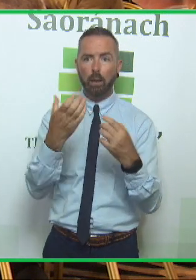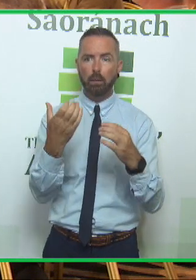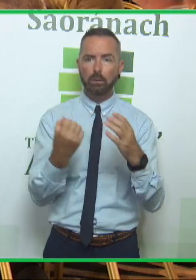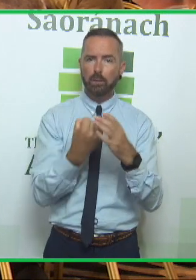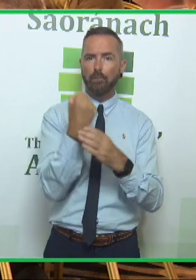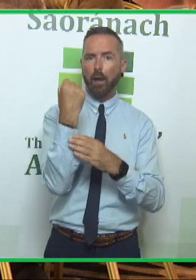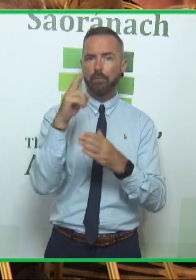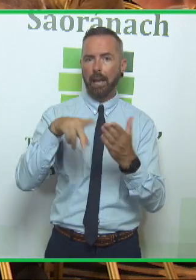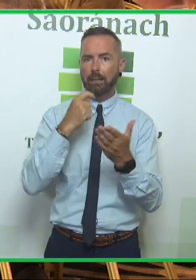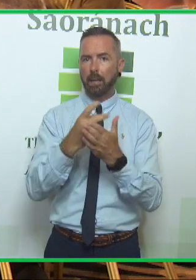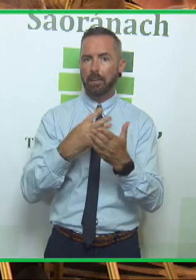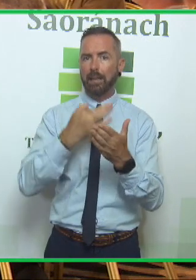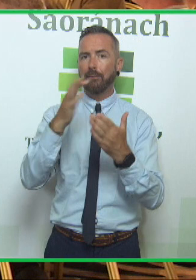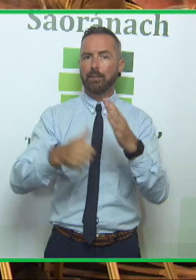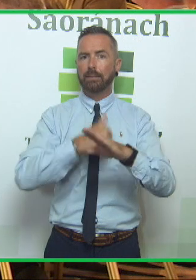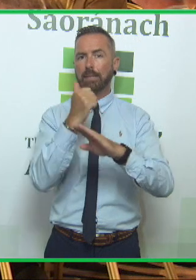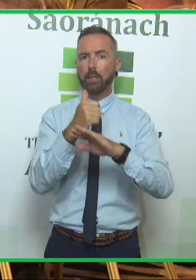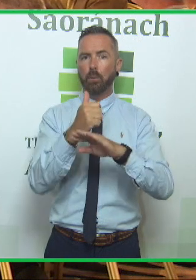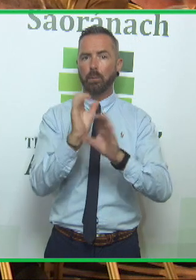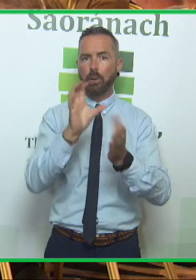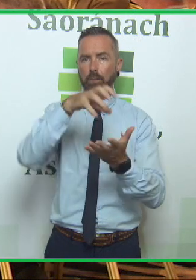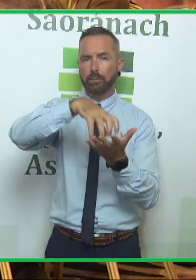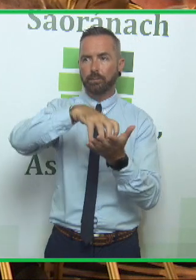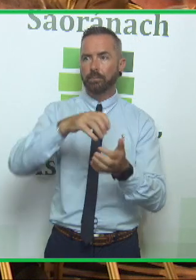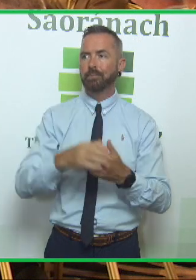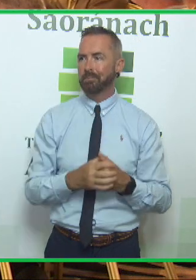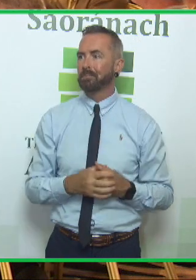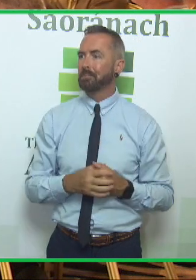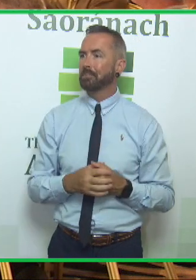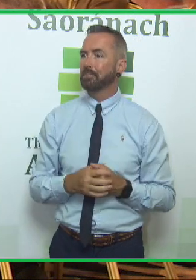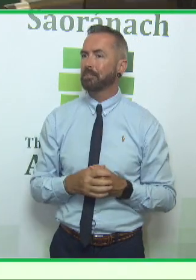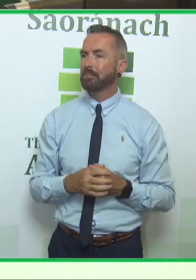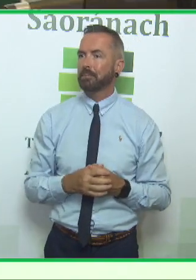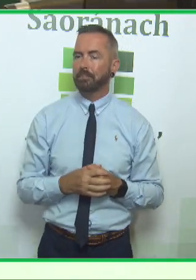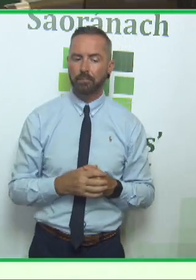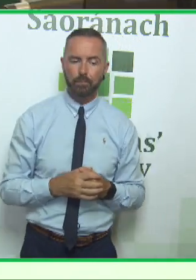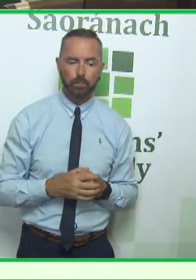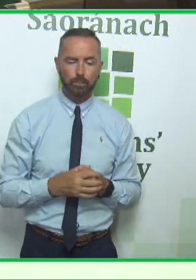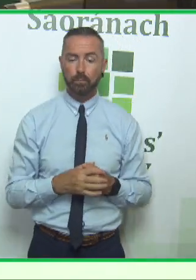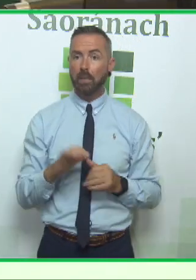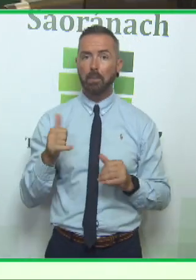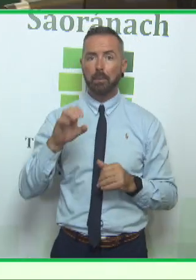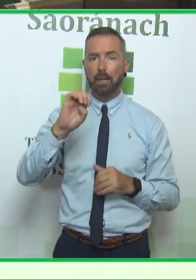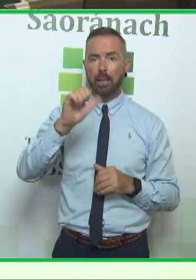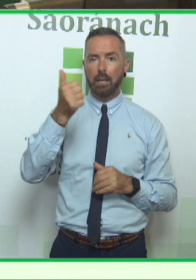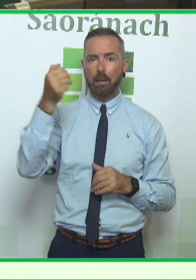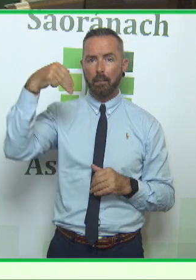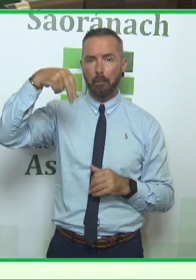system? And generally, if something failed, why did it fail? So we can know in our own thinking. So maybe Eamon first,